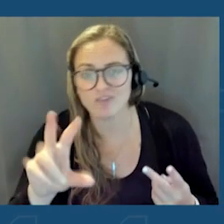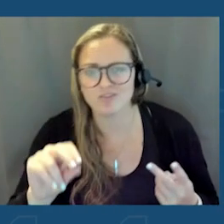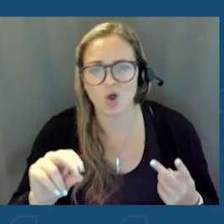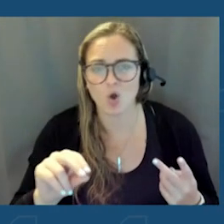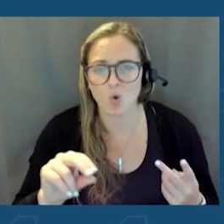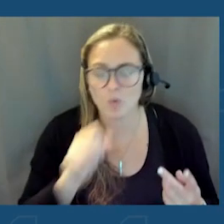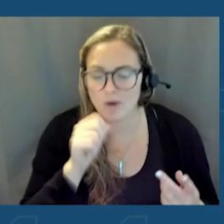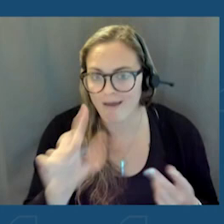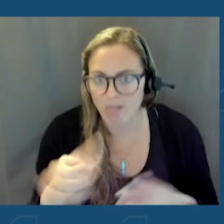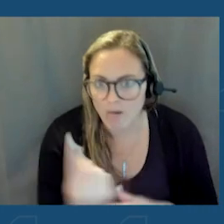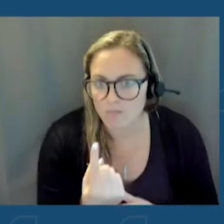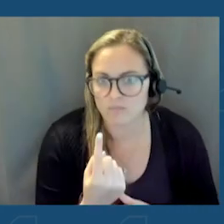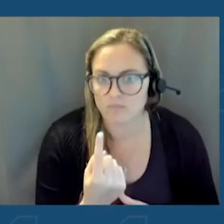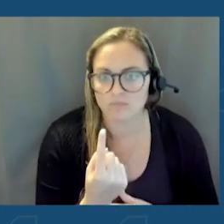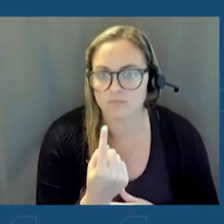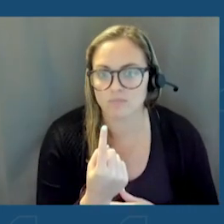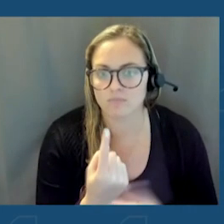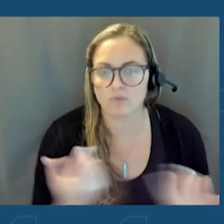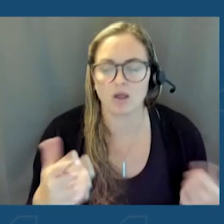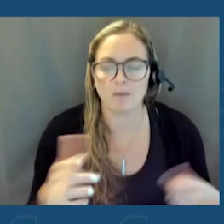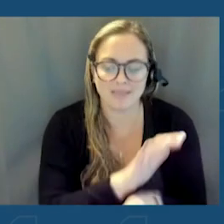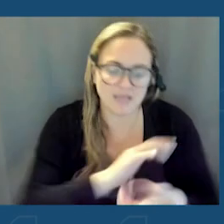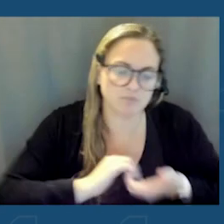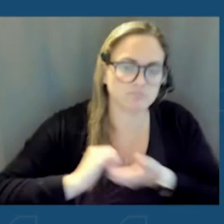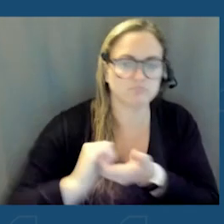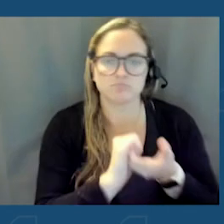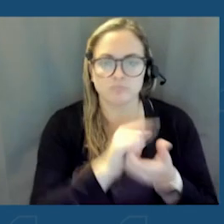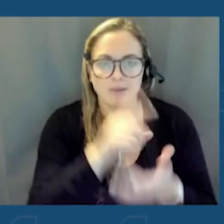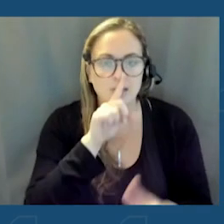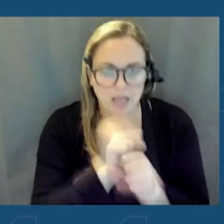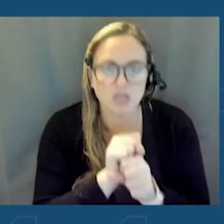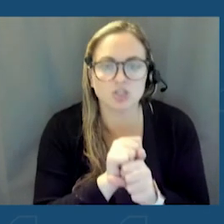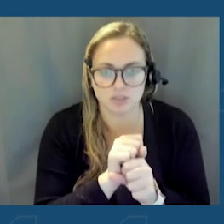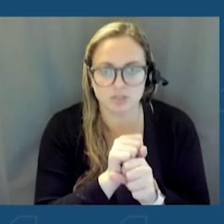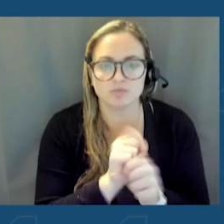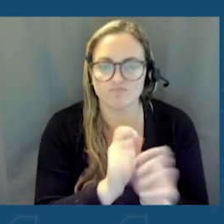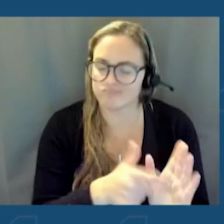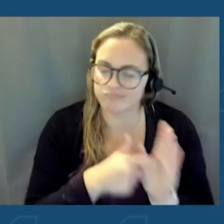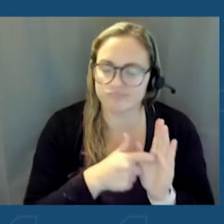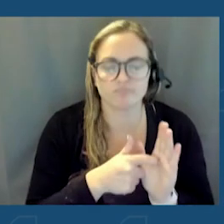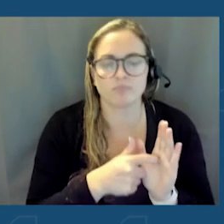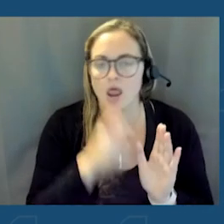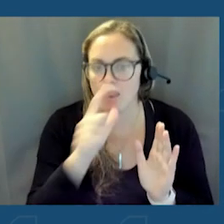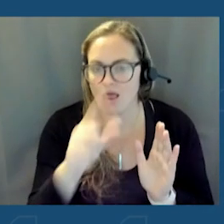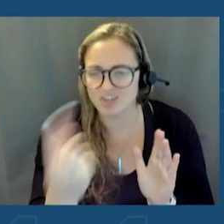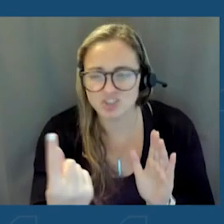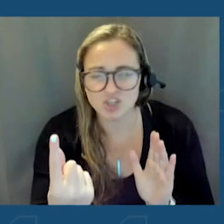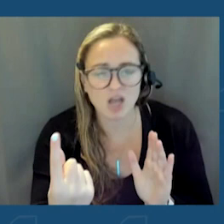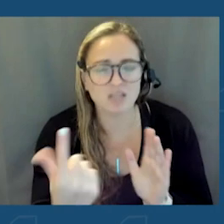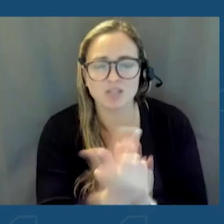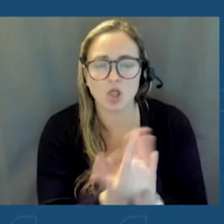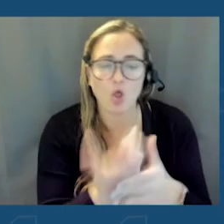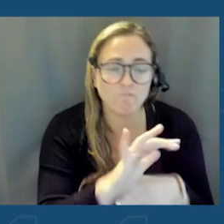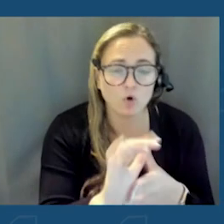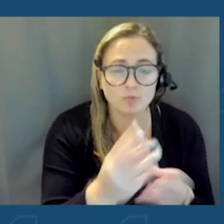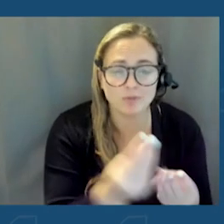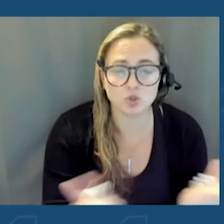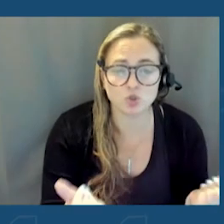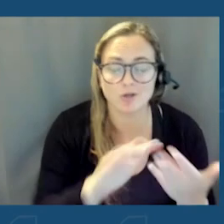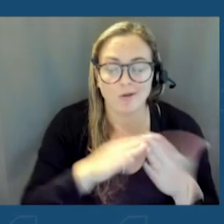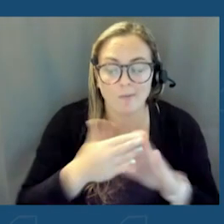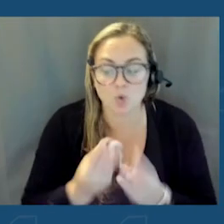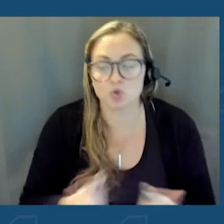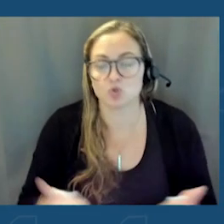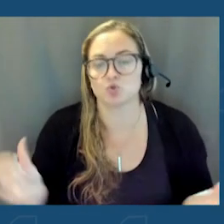alone. It has to take complete cooperation and a dedication. It's not just a law enforcement solution, it's a community solution